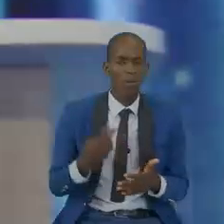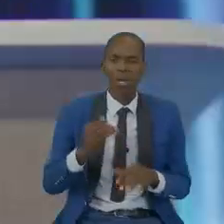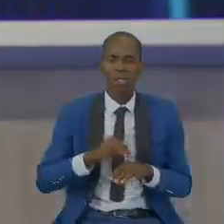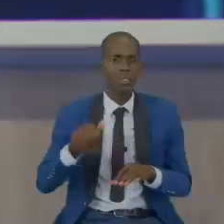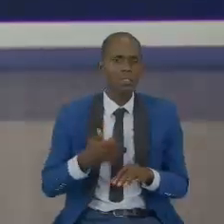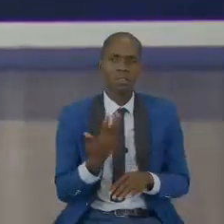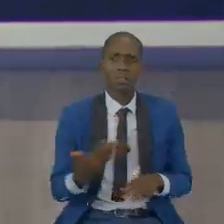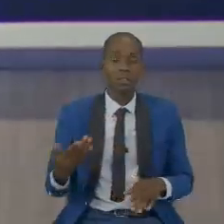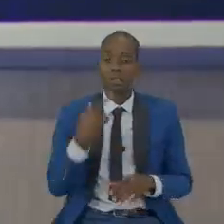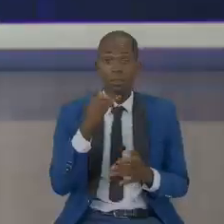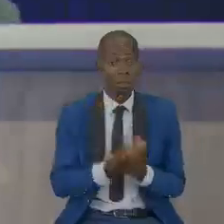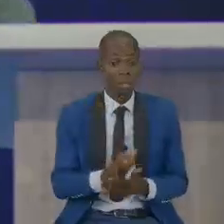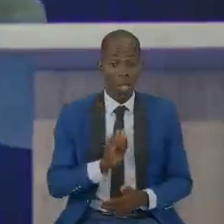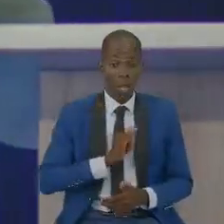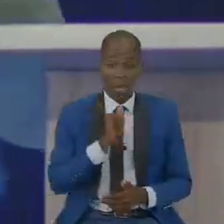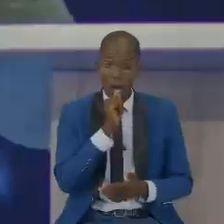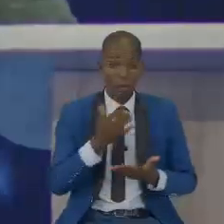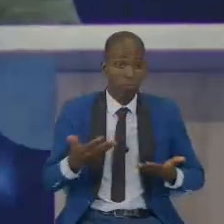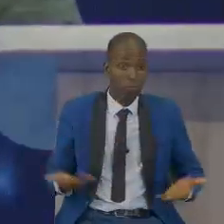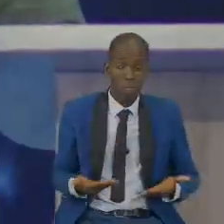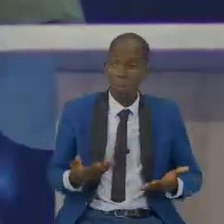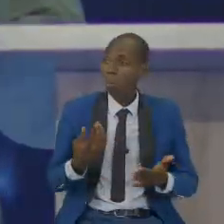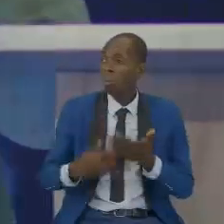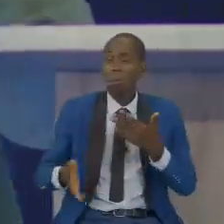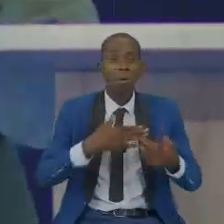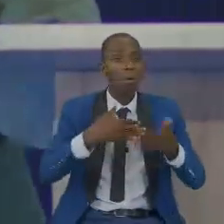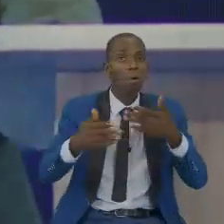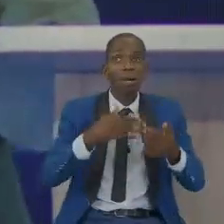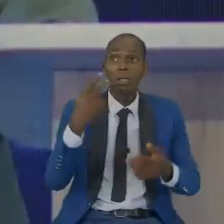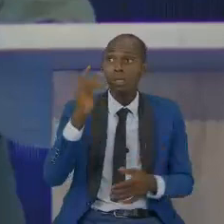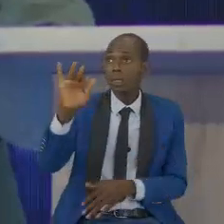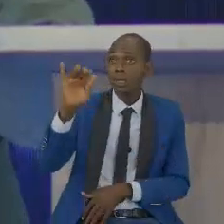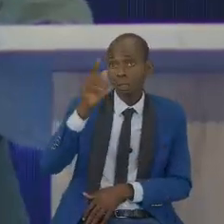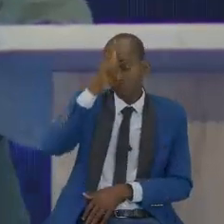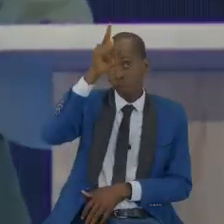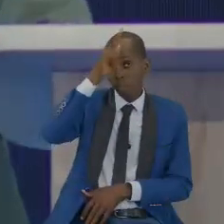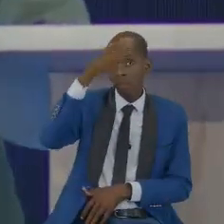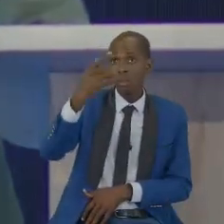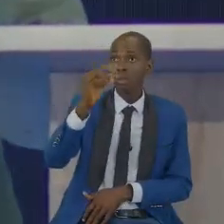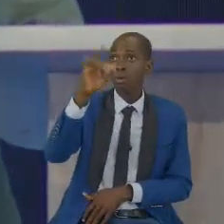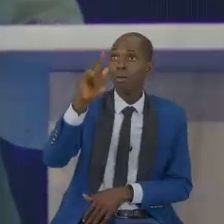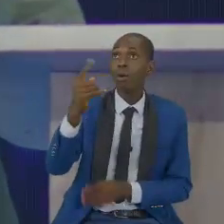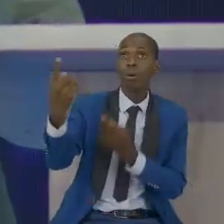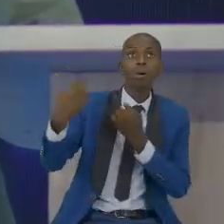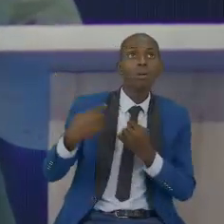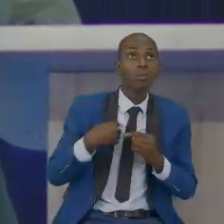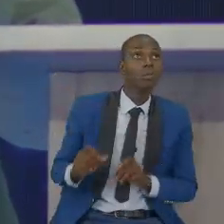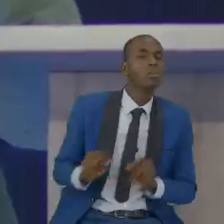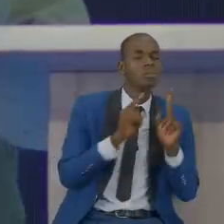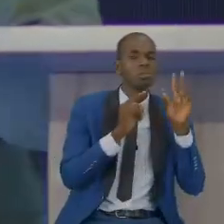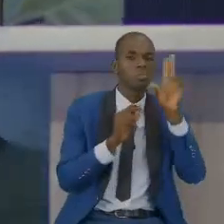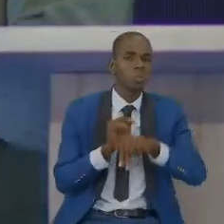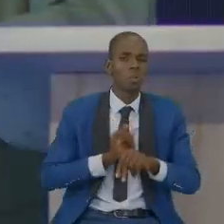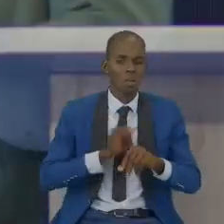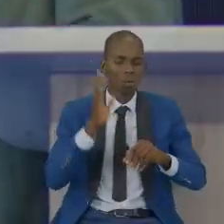say, I am here. Look at Goliath coming. Calm and waiting. Fortitude.